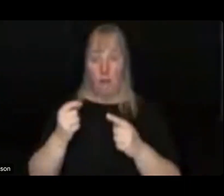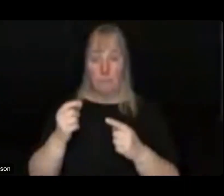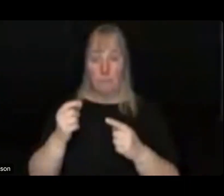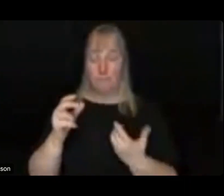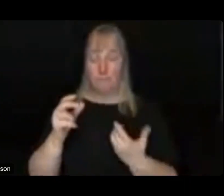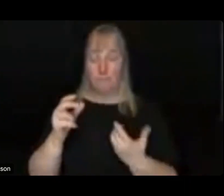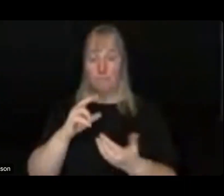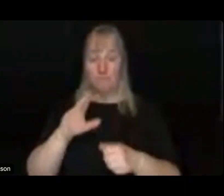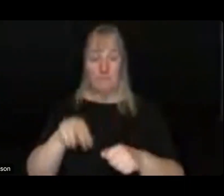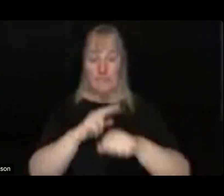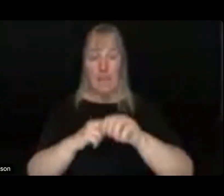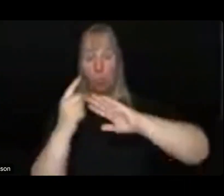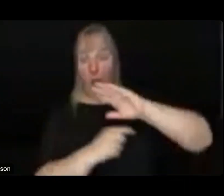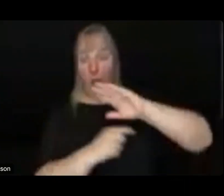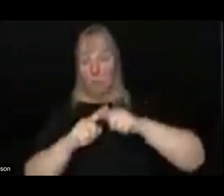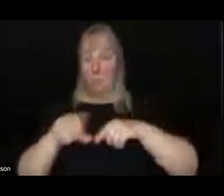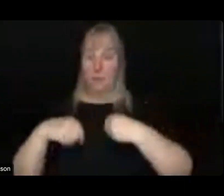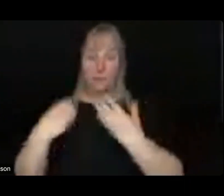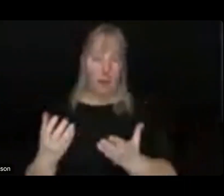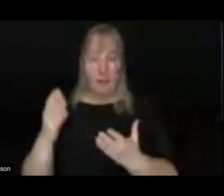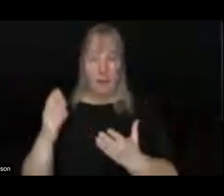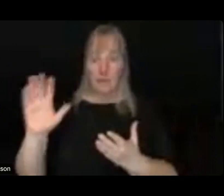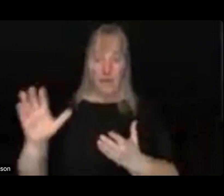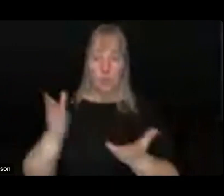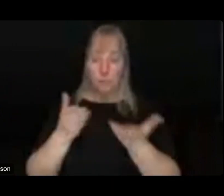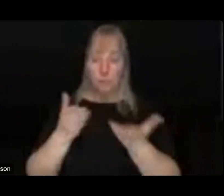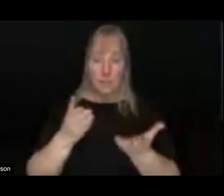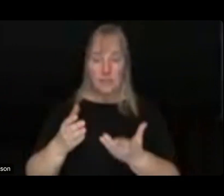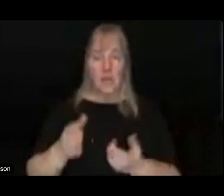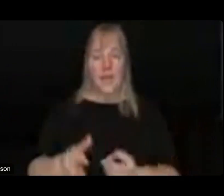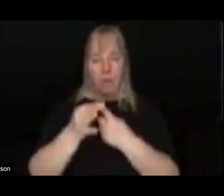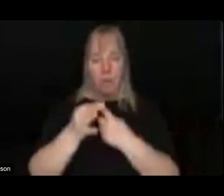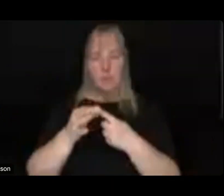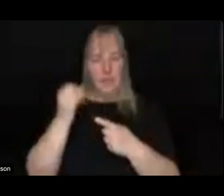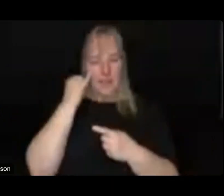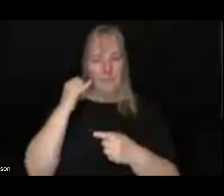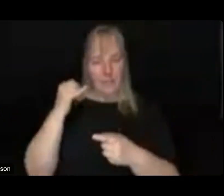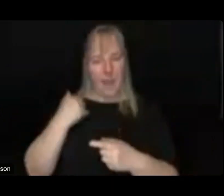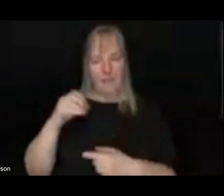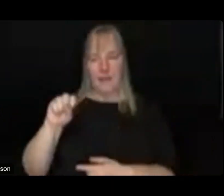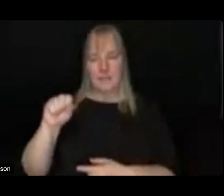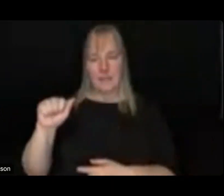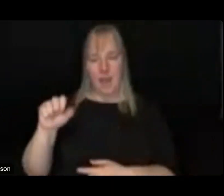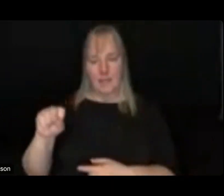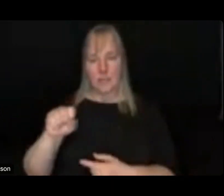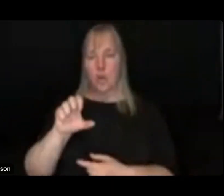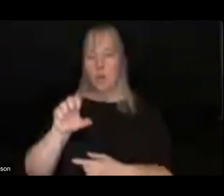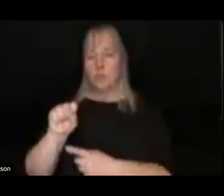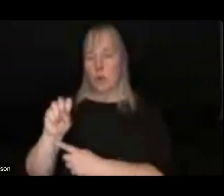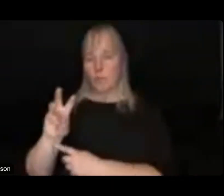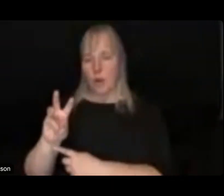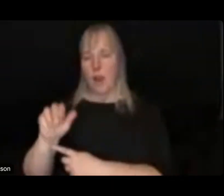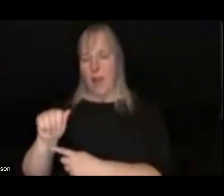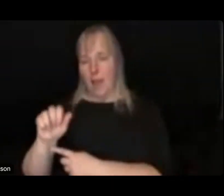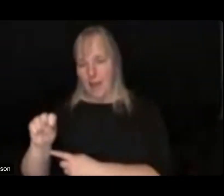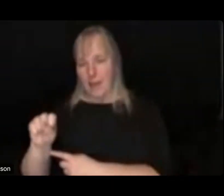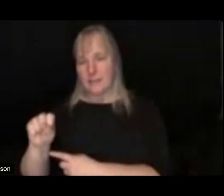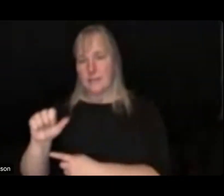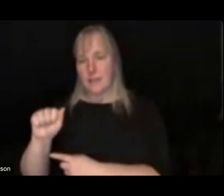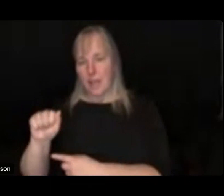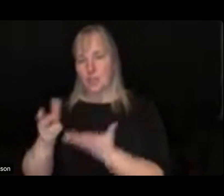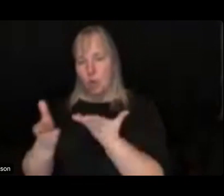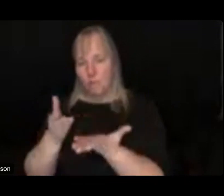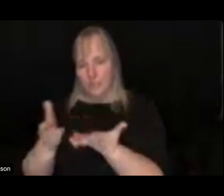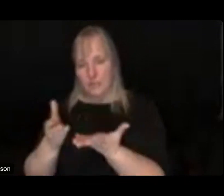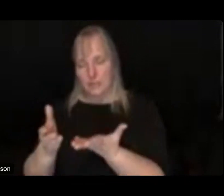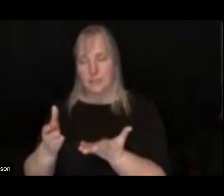particularly if they're in a SaaS or a software as a service type of environment, which is huge around here. And so that's the challenge a little bit. In other